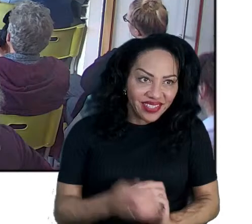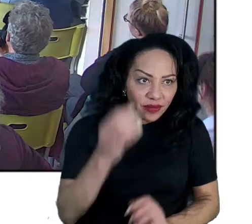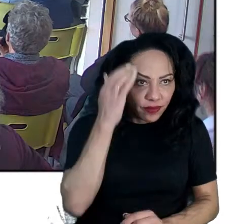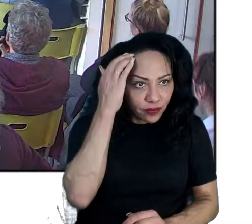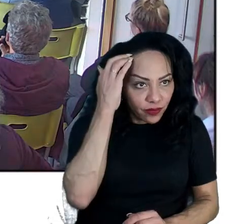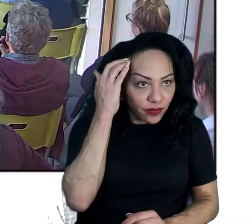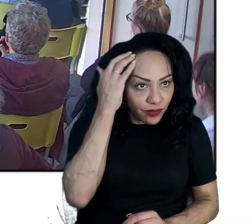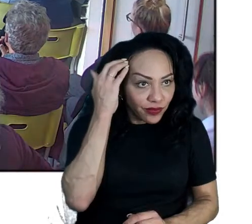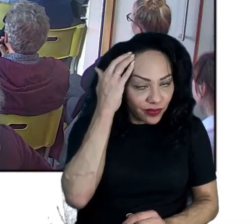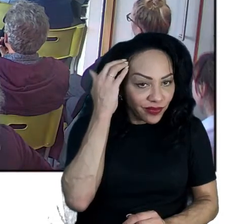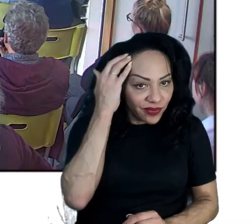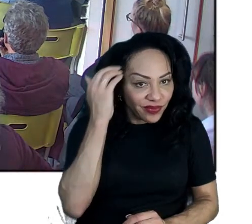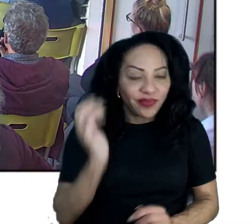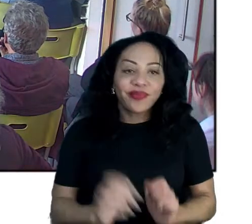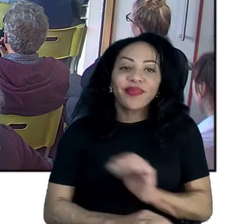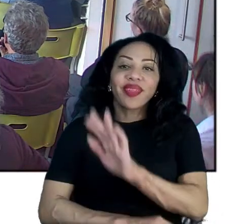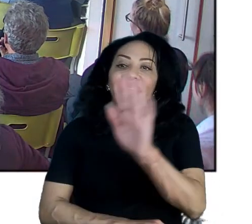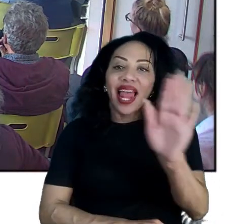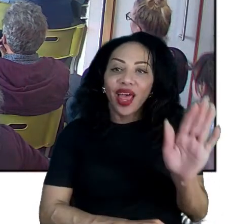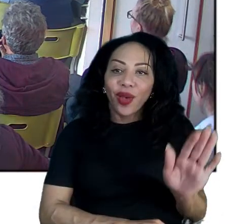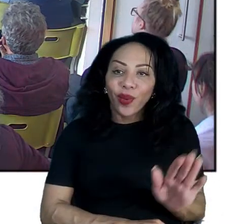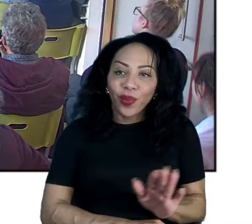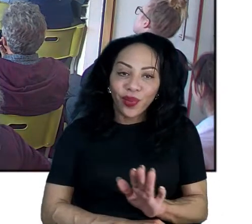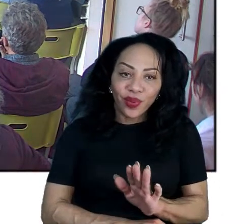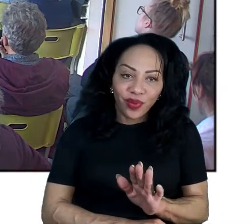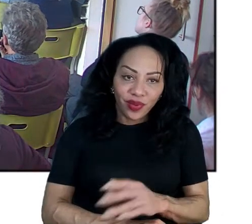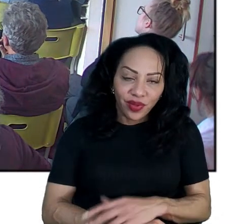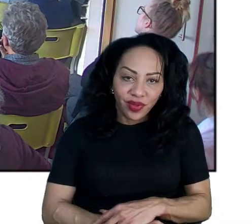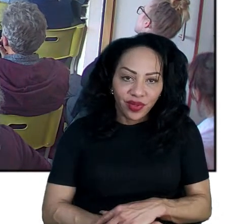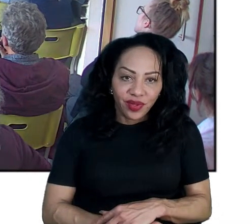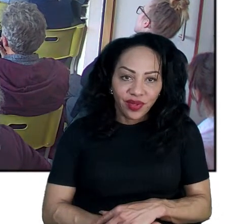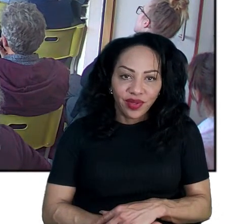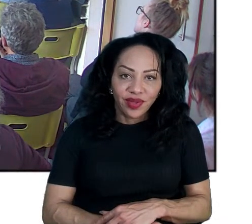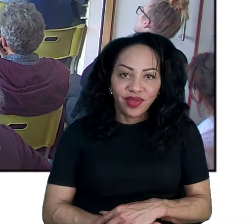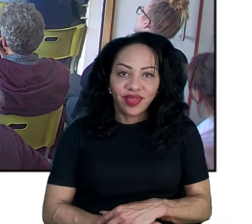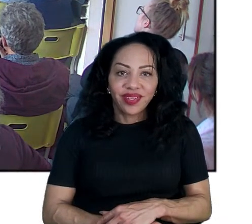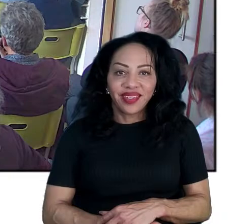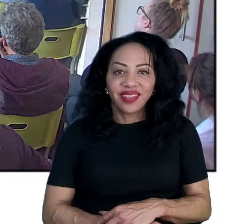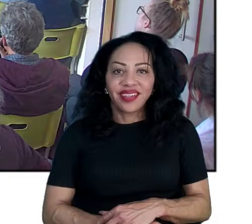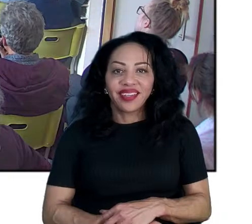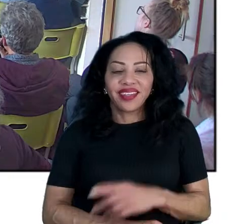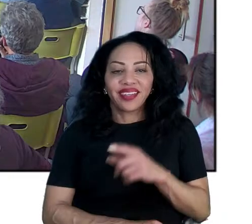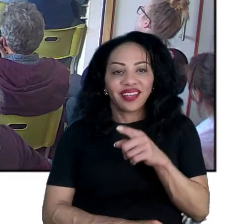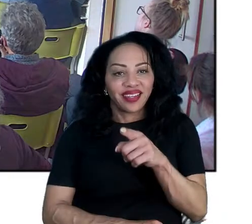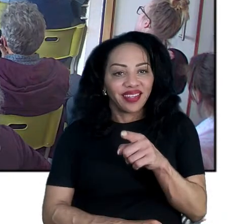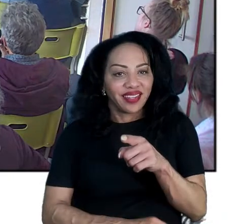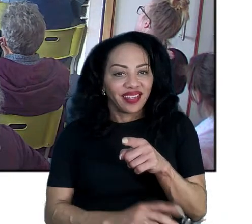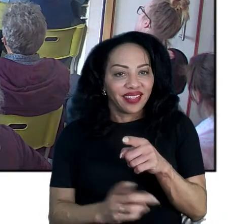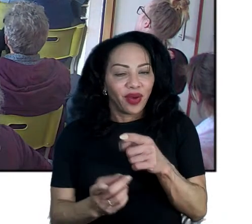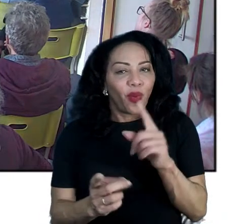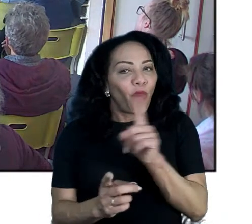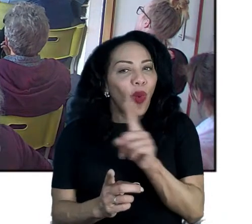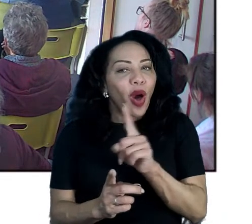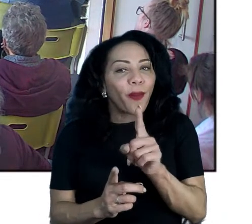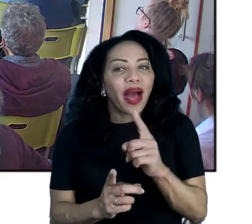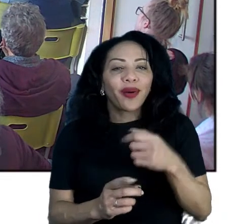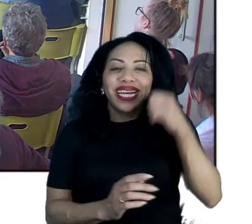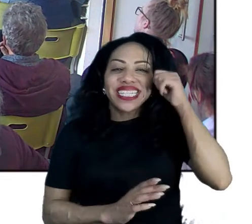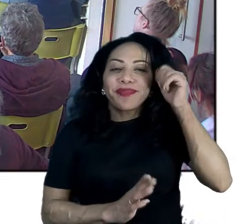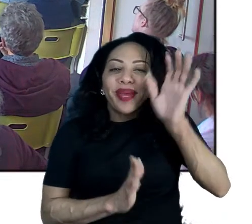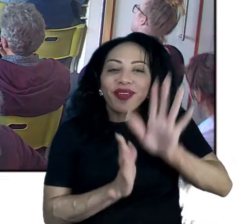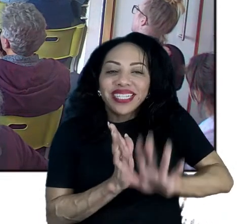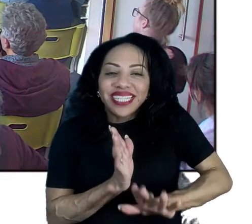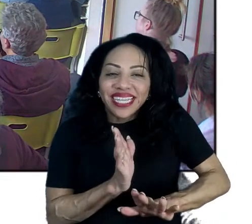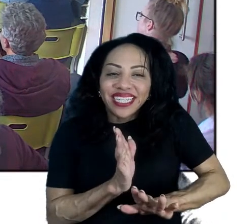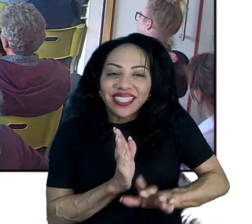Hi, I'm just wondering if you thought about archiving people's experiences with those technologies at the time. I mean, I remember certain features